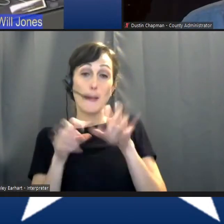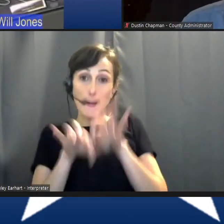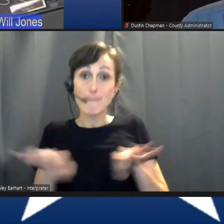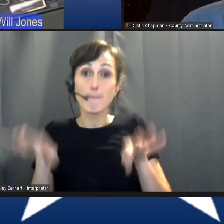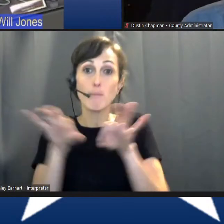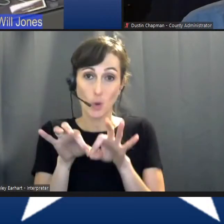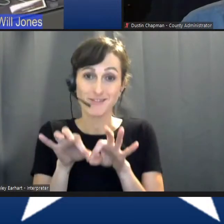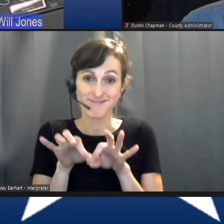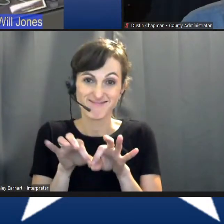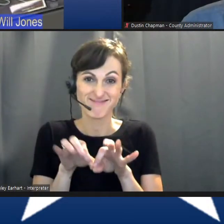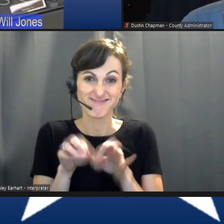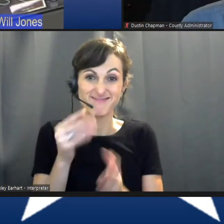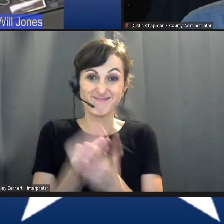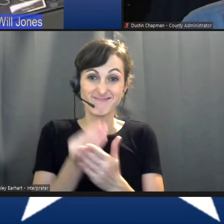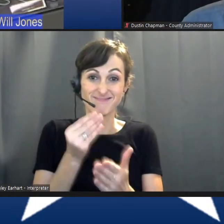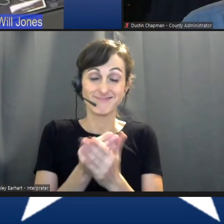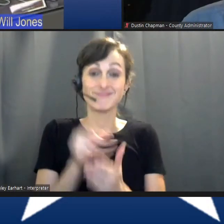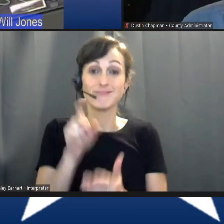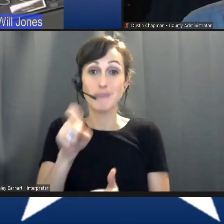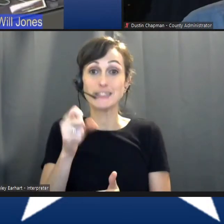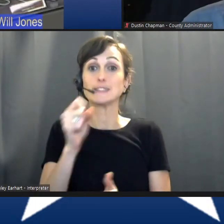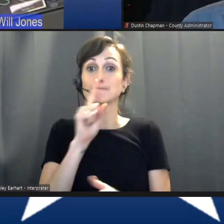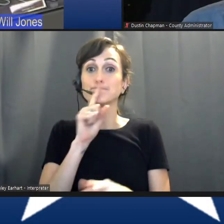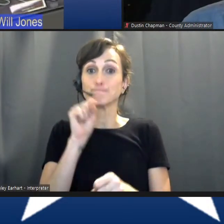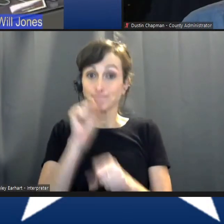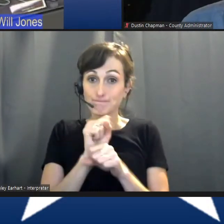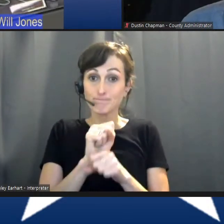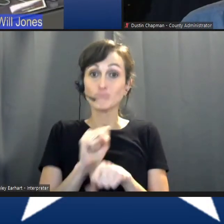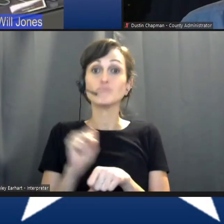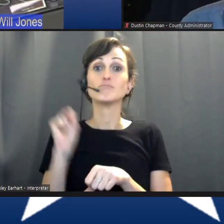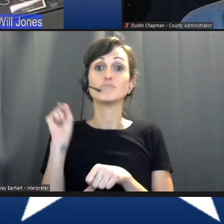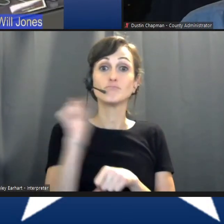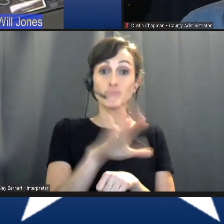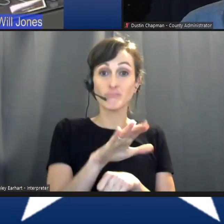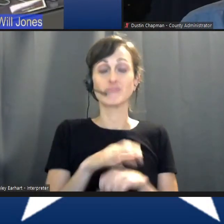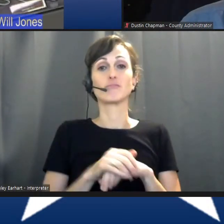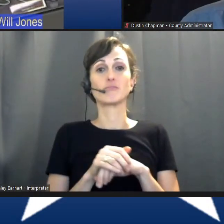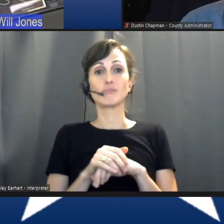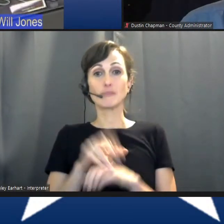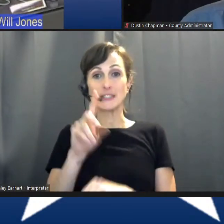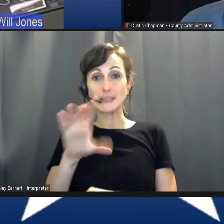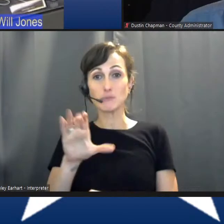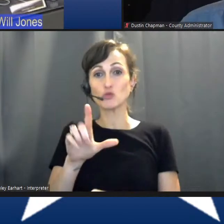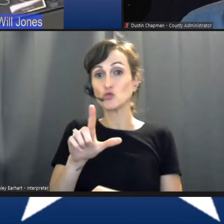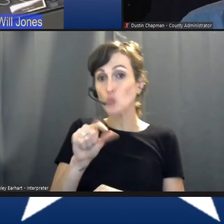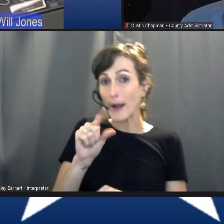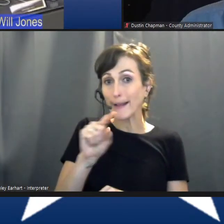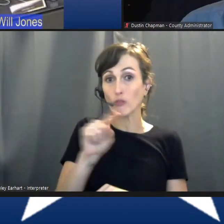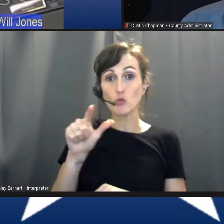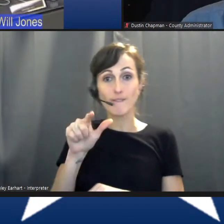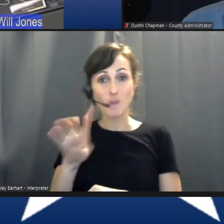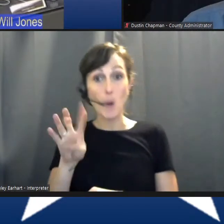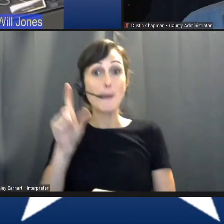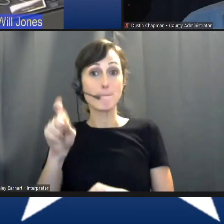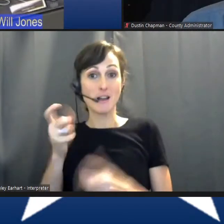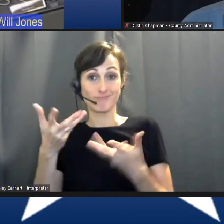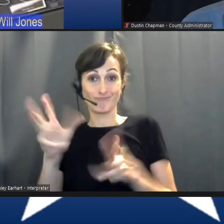December 2024. You have to use it by December 2026. But on a lot of these